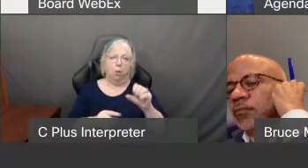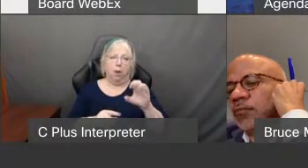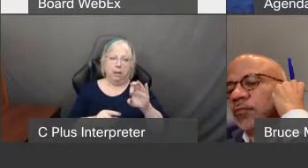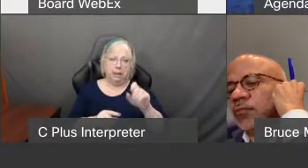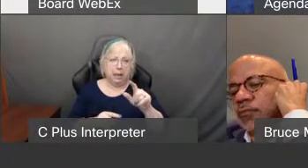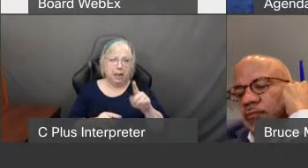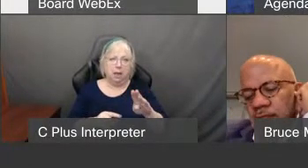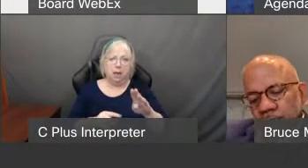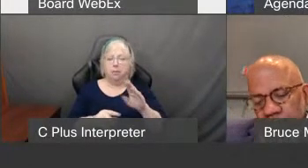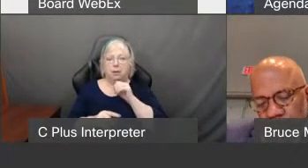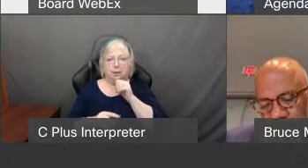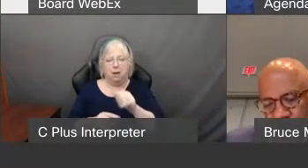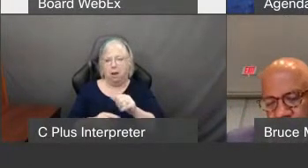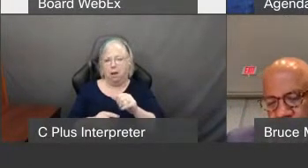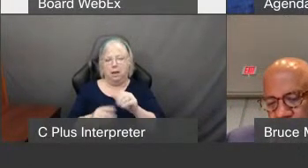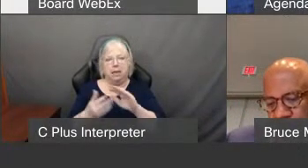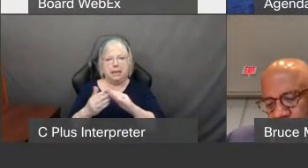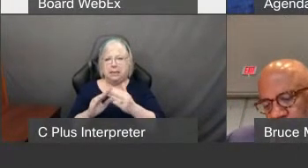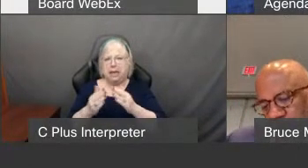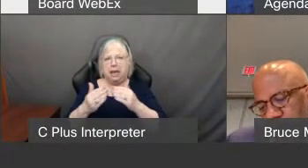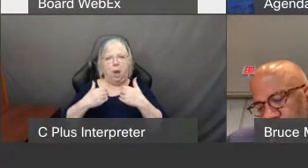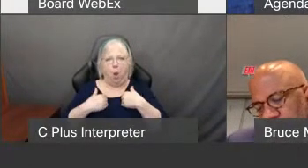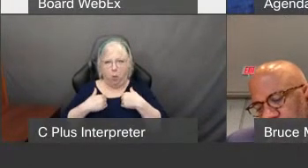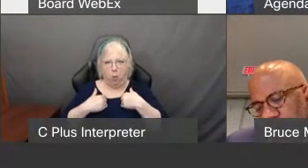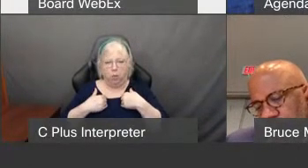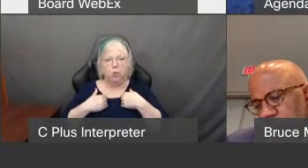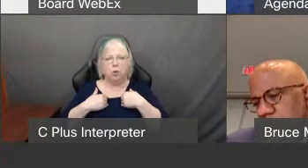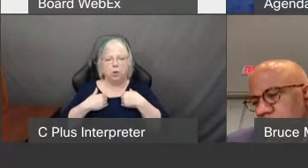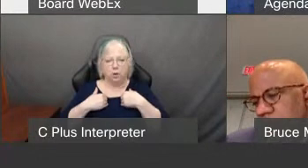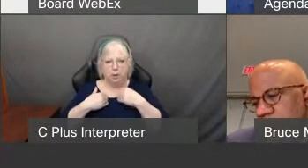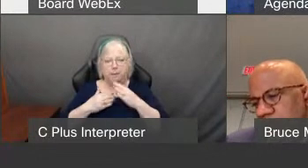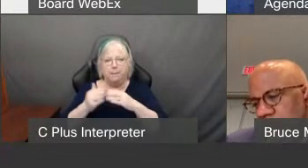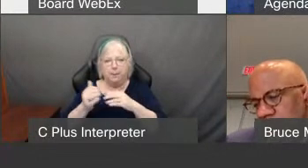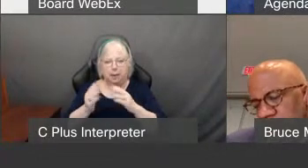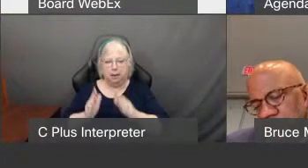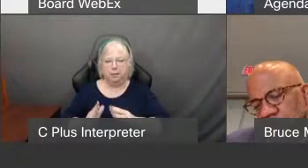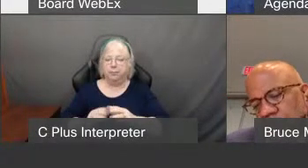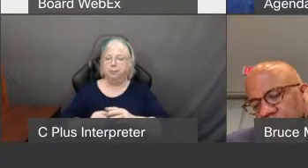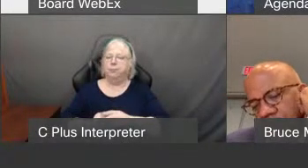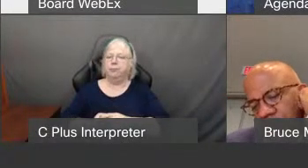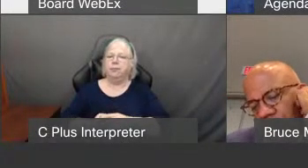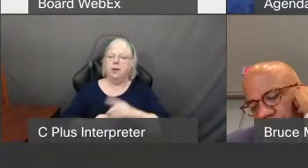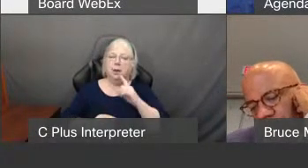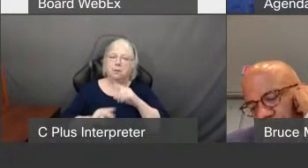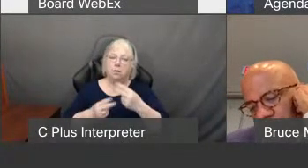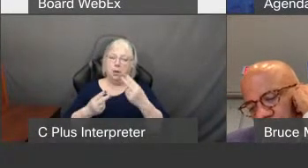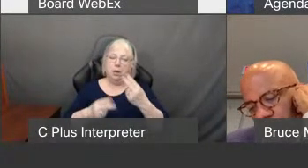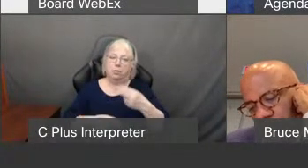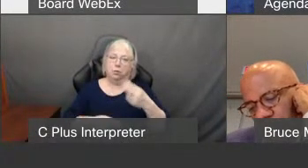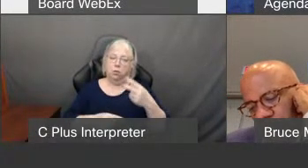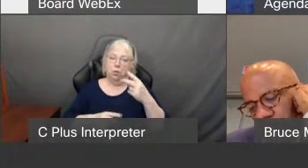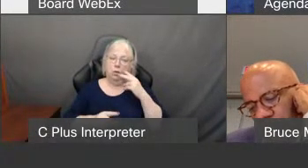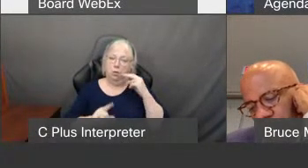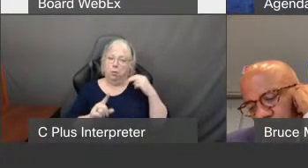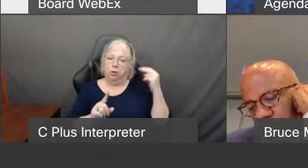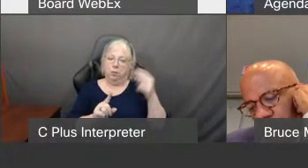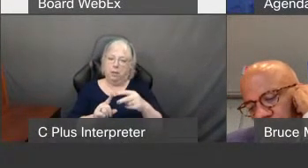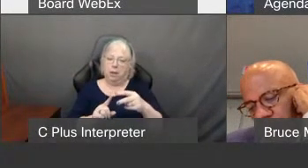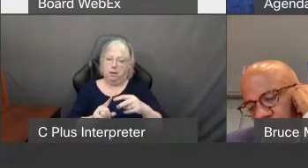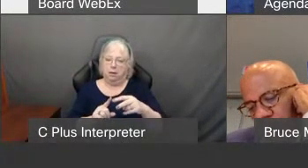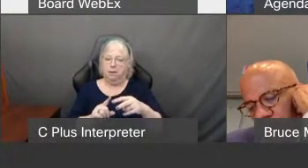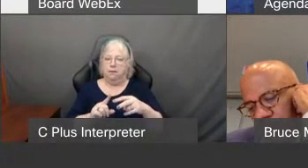In regards to the community programs, and again, from a historical standpoint, Mr. Moore, please chime